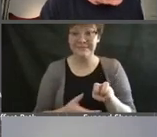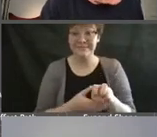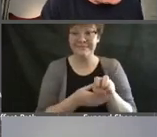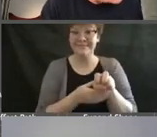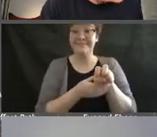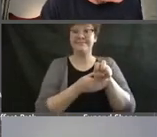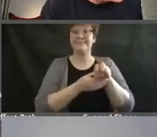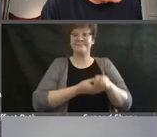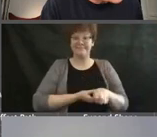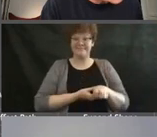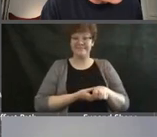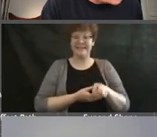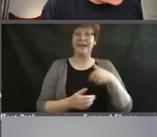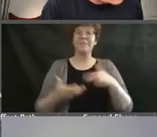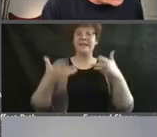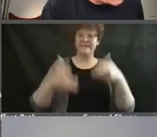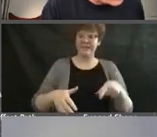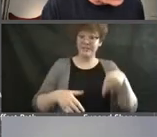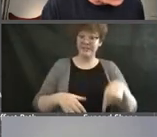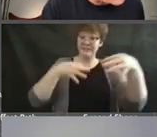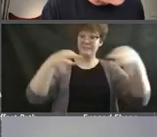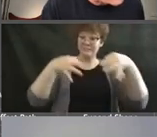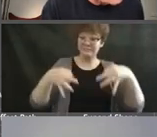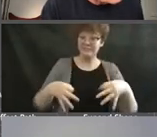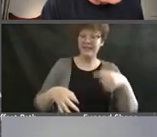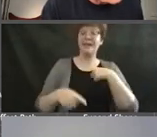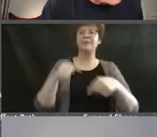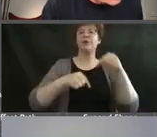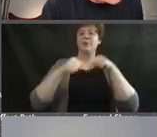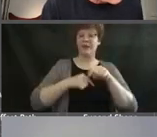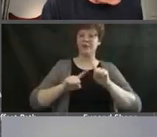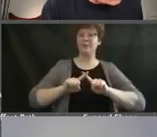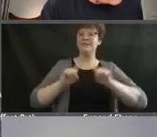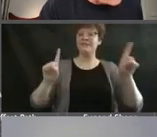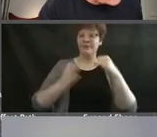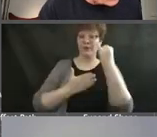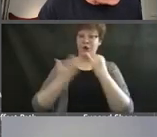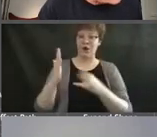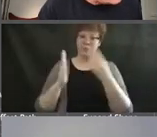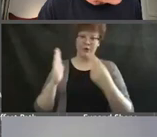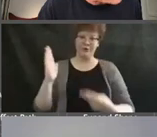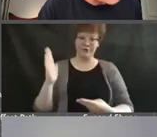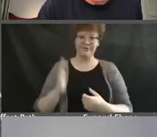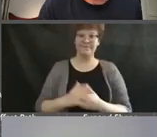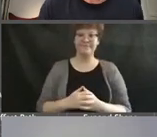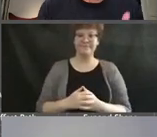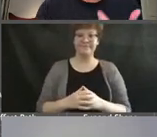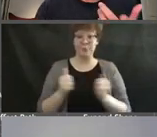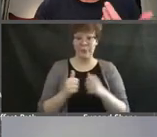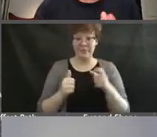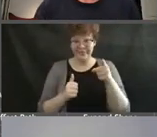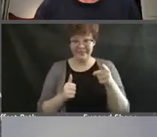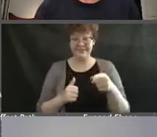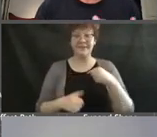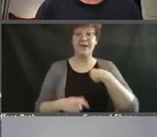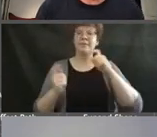I'm gonna finish this up and I'm gonna go back to a different art brush. So on this one, I'm gonna go ahead and I'm gonna edit